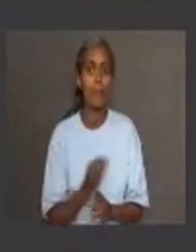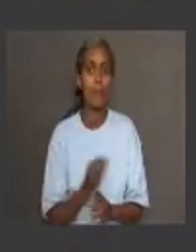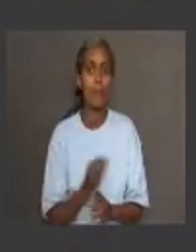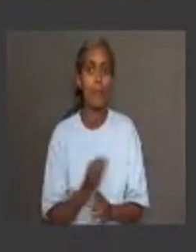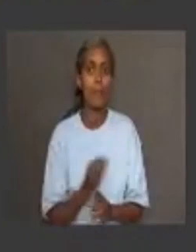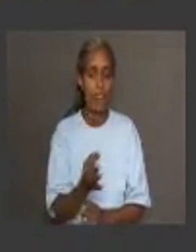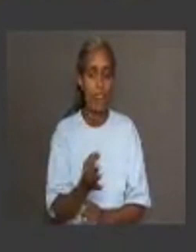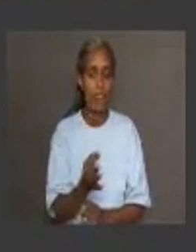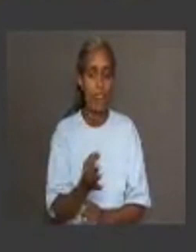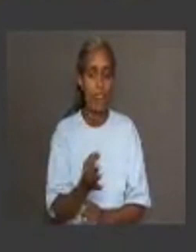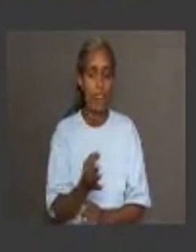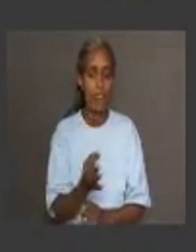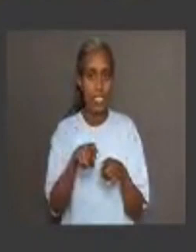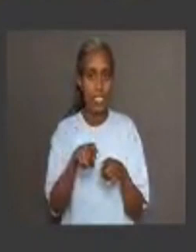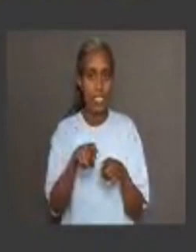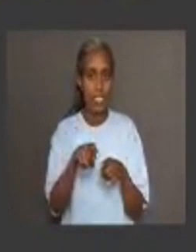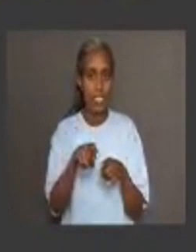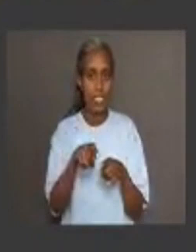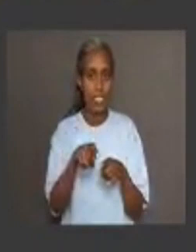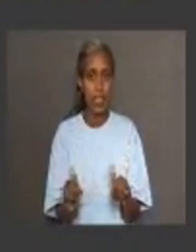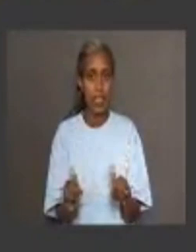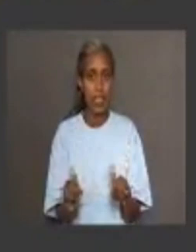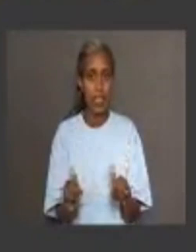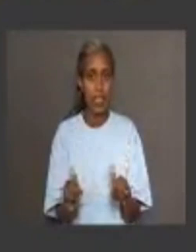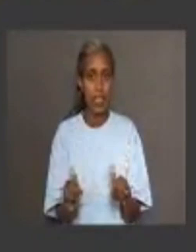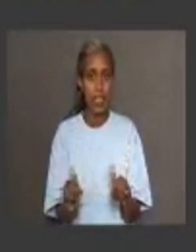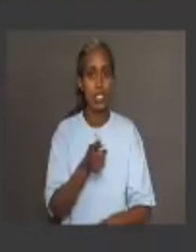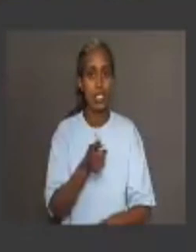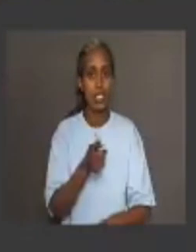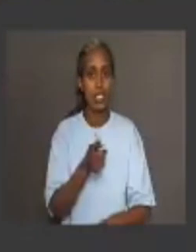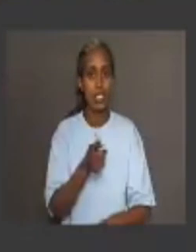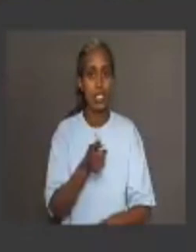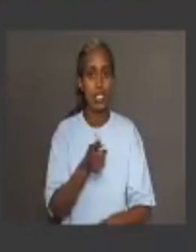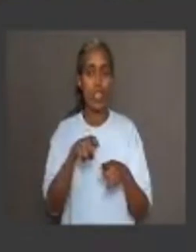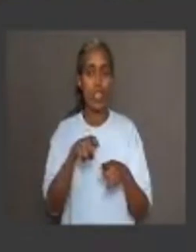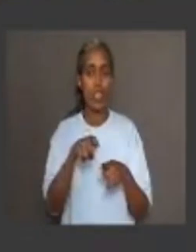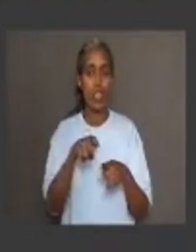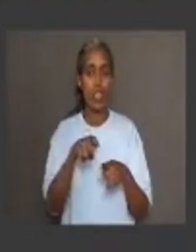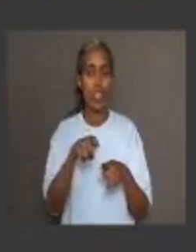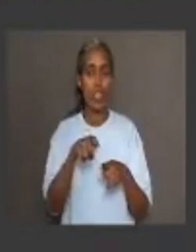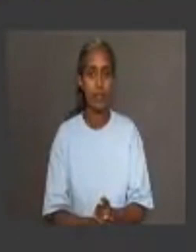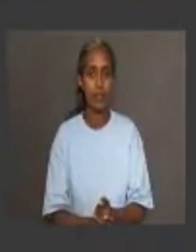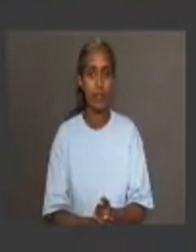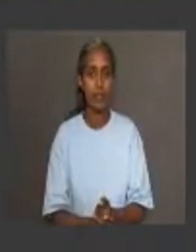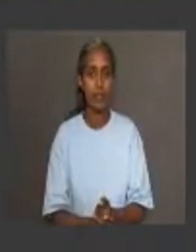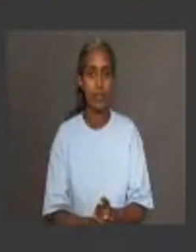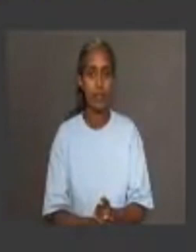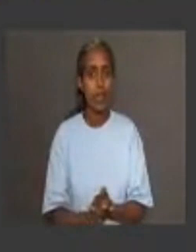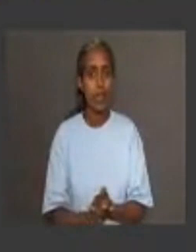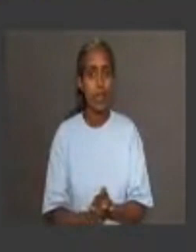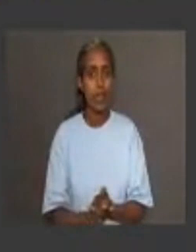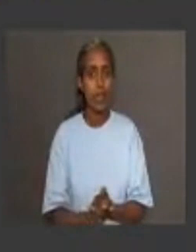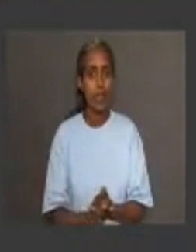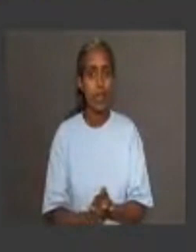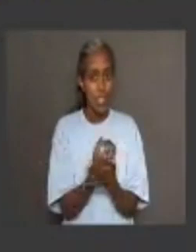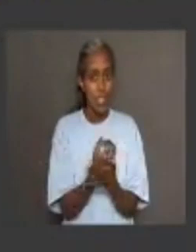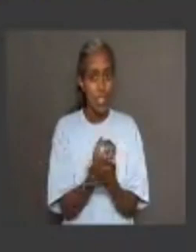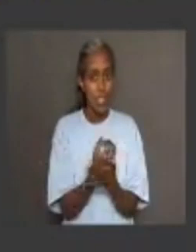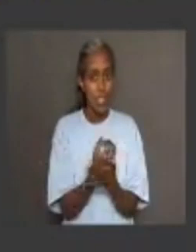x divided by g of x, provided that